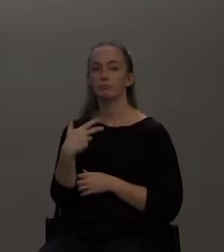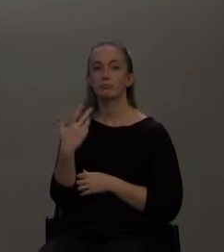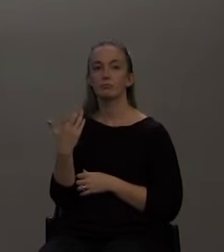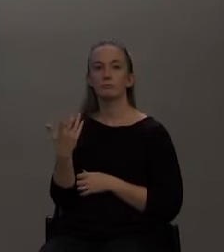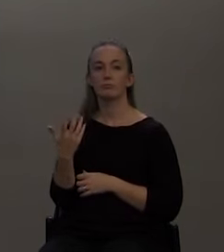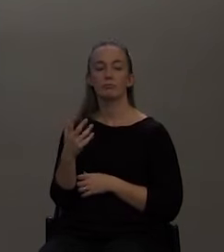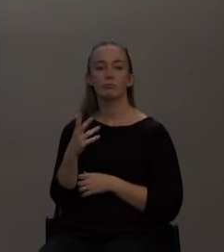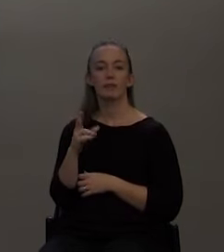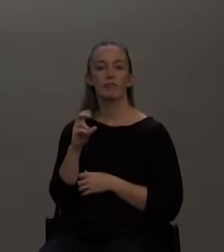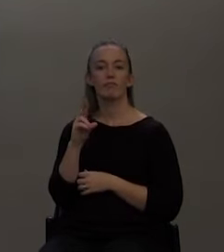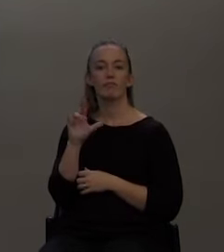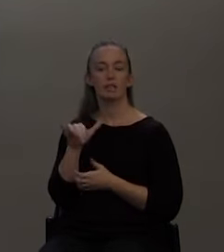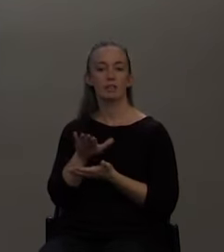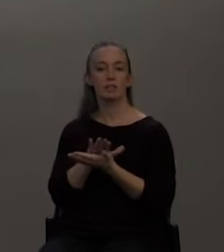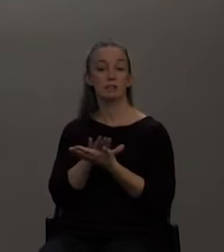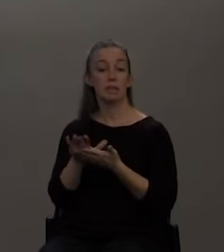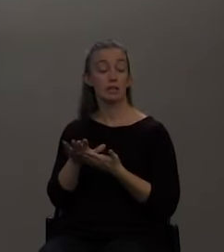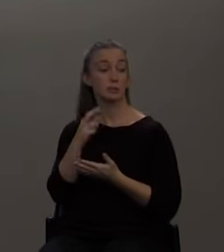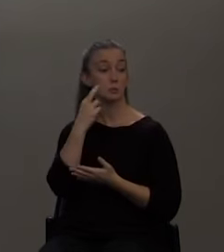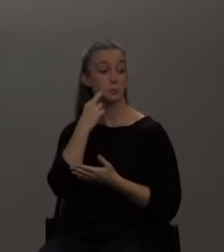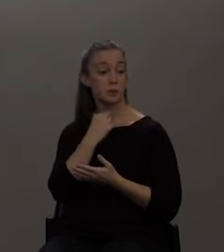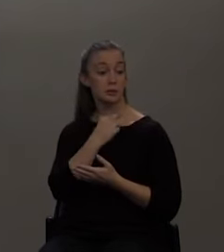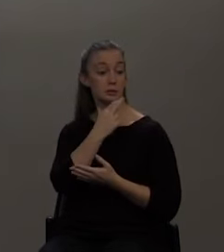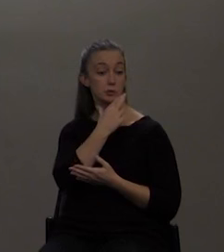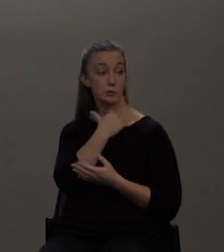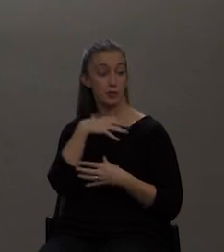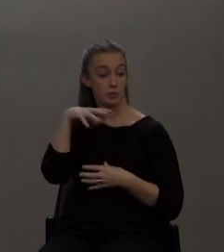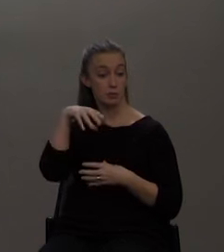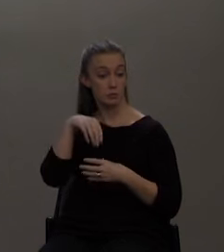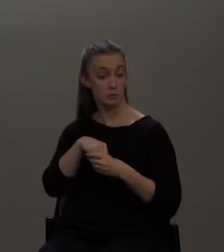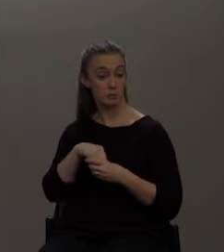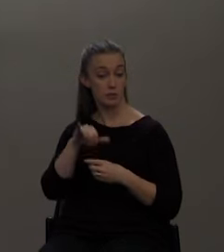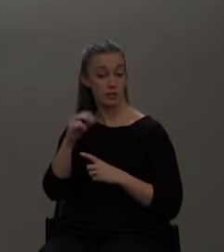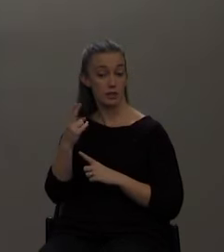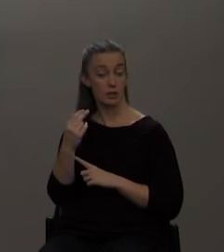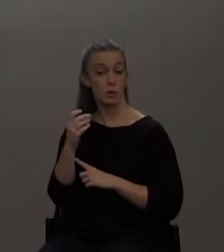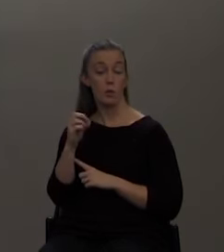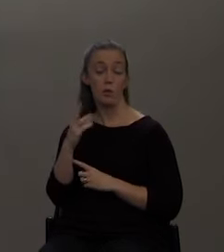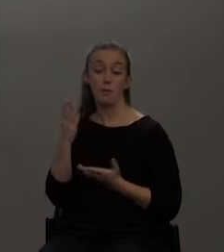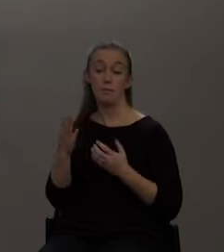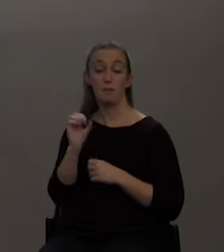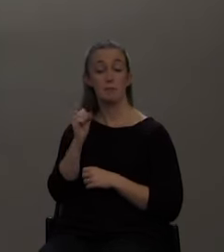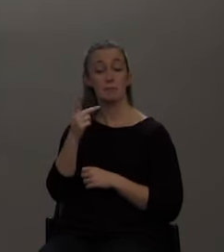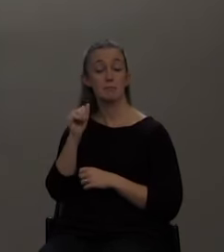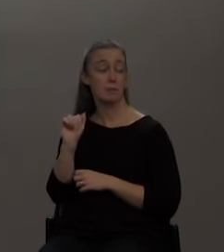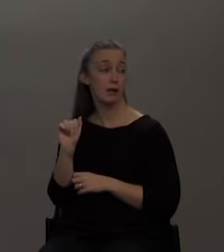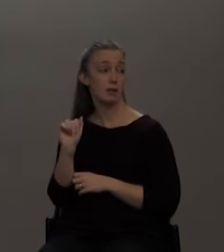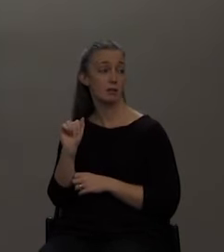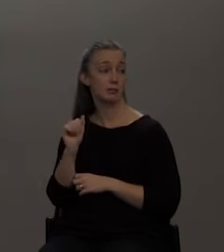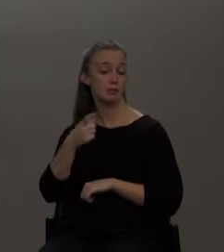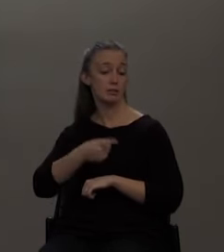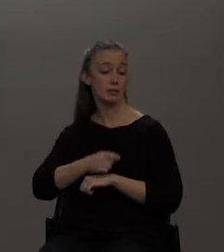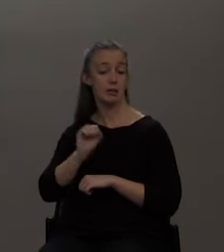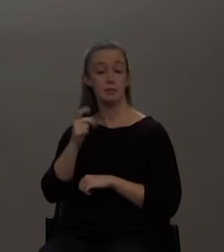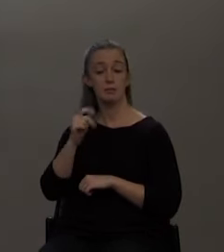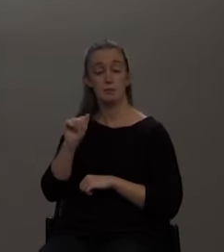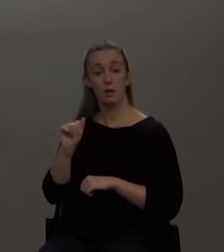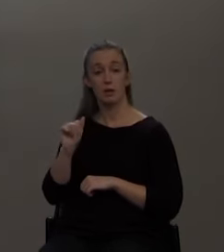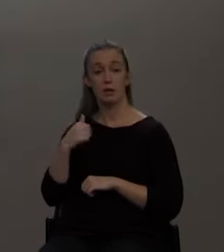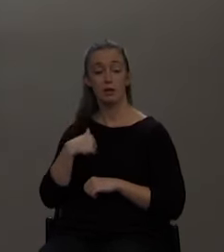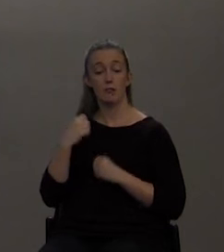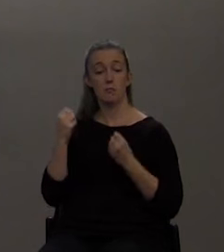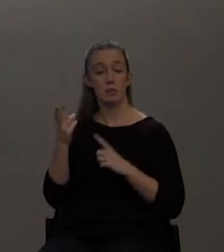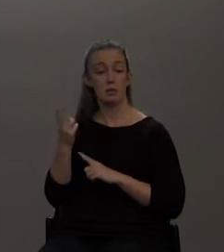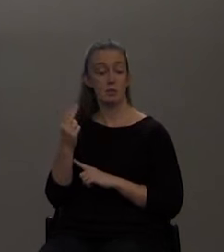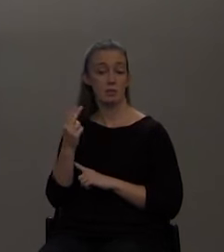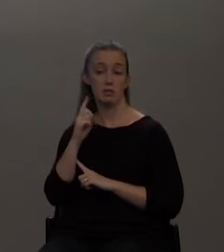a very nice restaurant as part of the opportunity, or frankly even a spa, the day spa. There are opportunities, a lot of